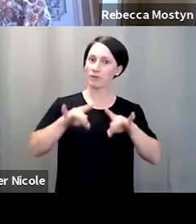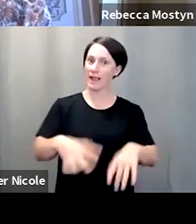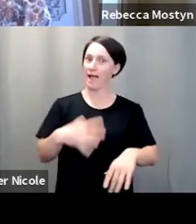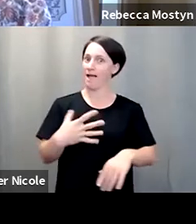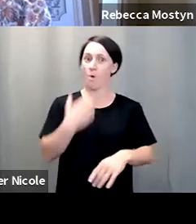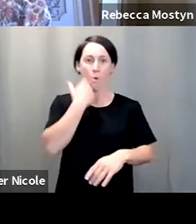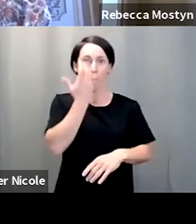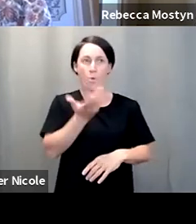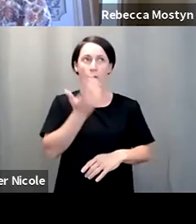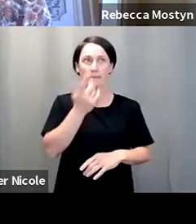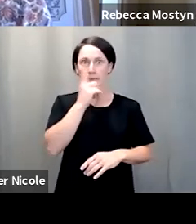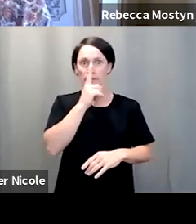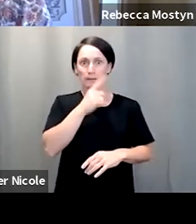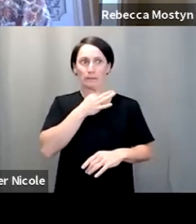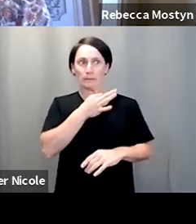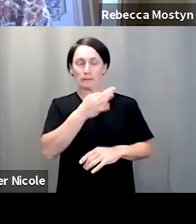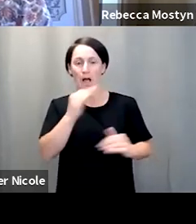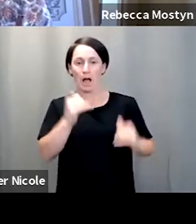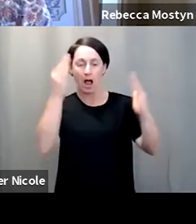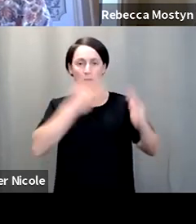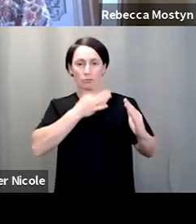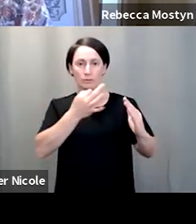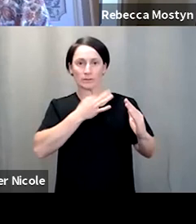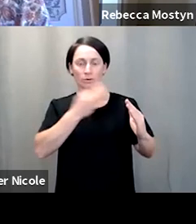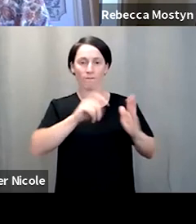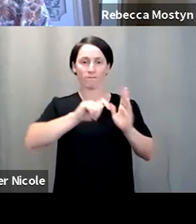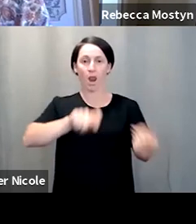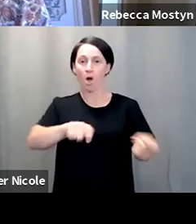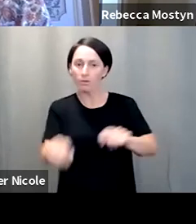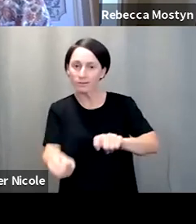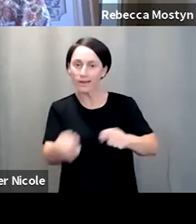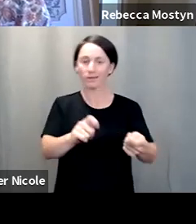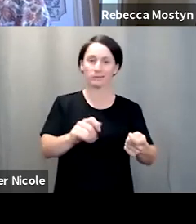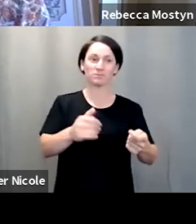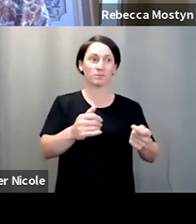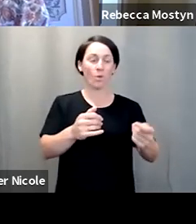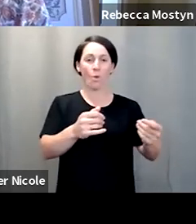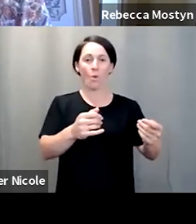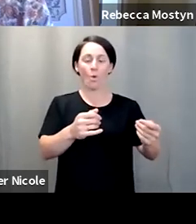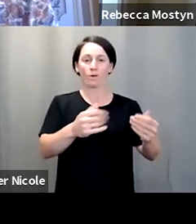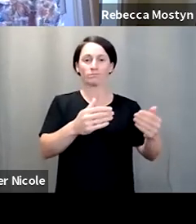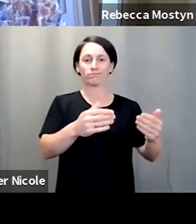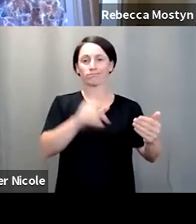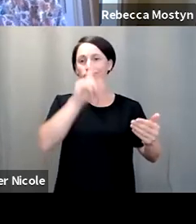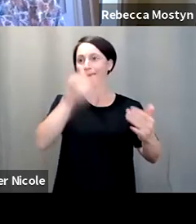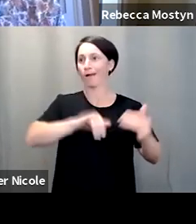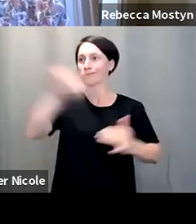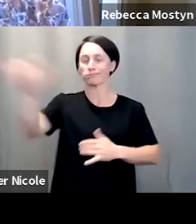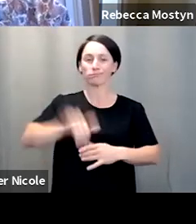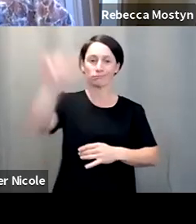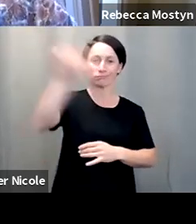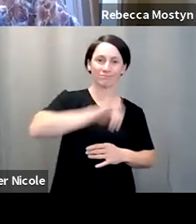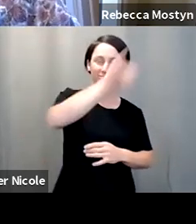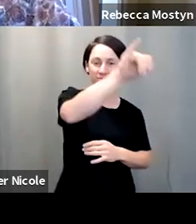lockdowns, cancellations and border closures, one key challenge for our sector is around ticketing policies and exchanges and